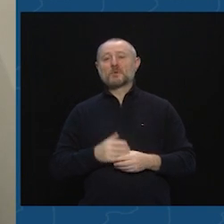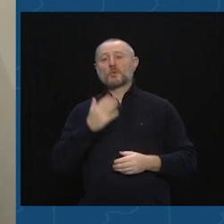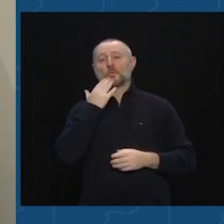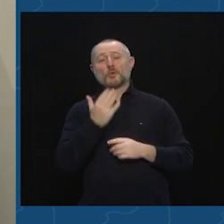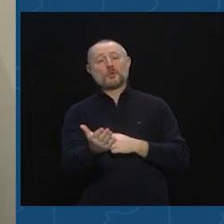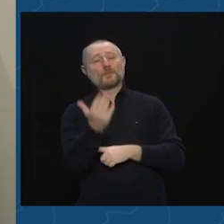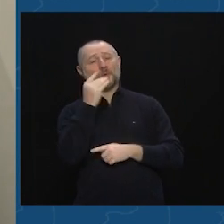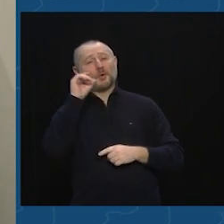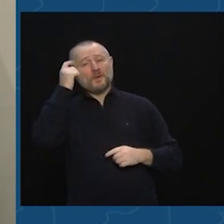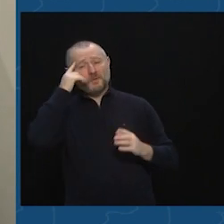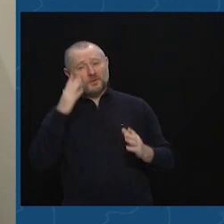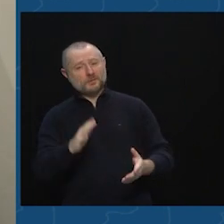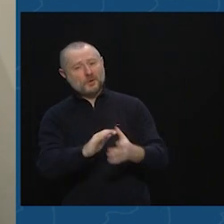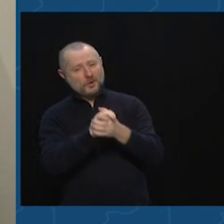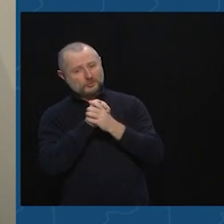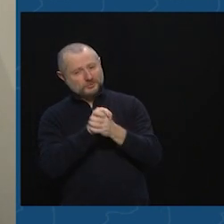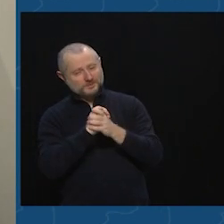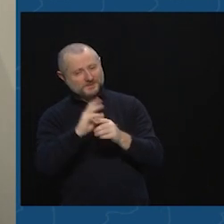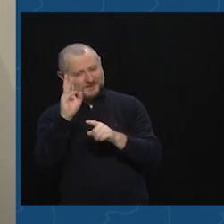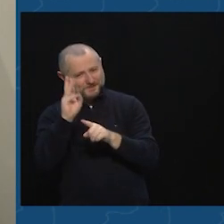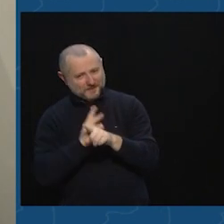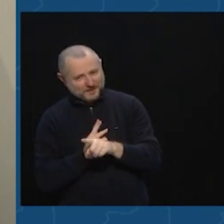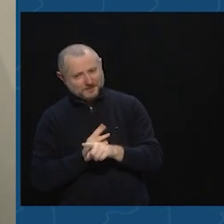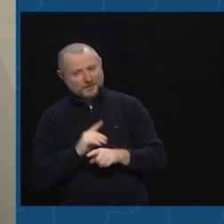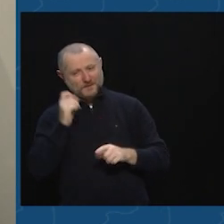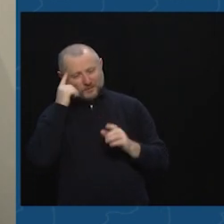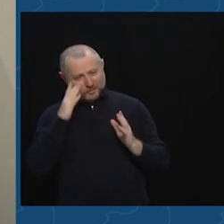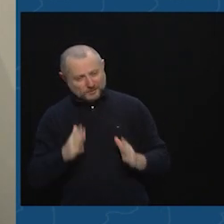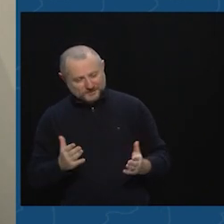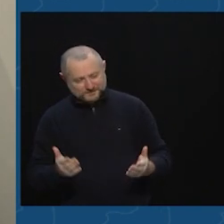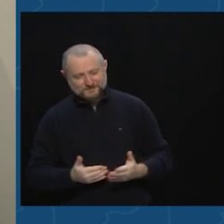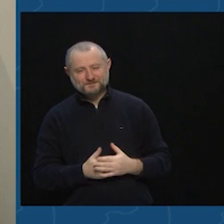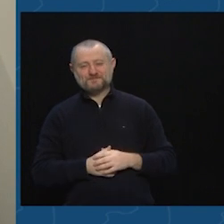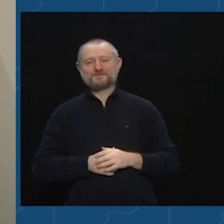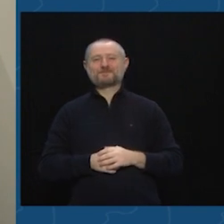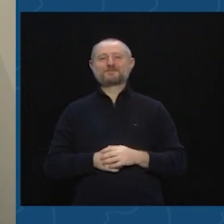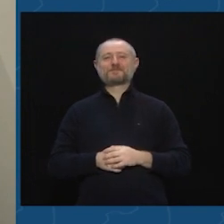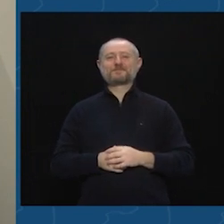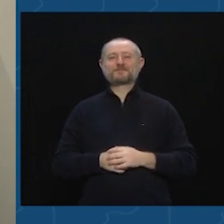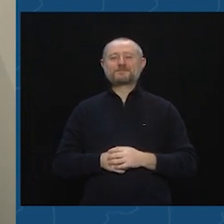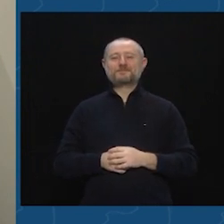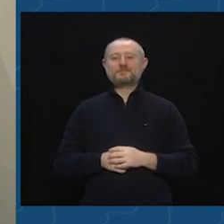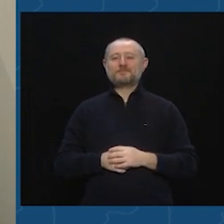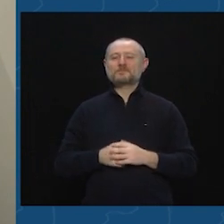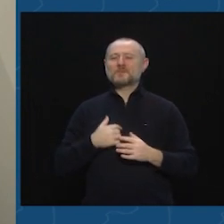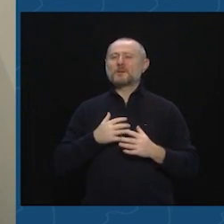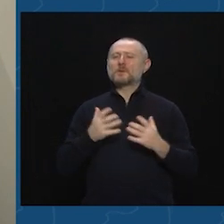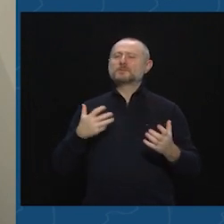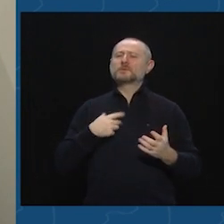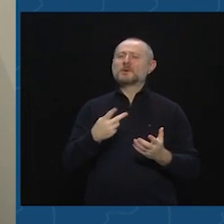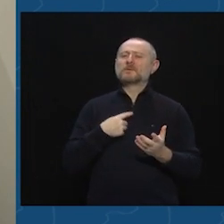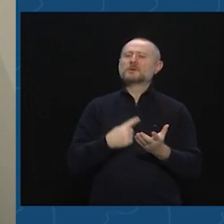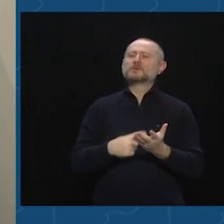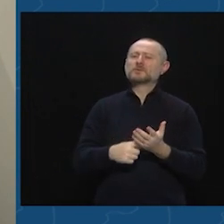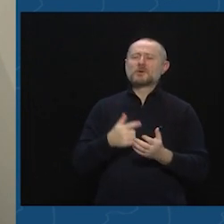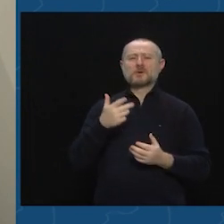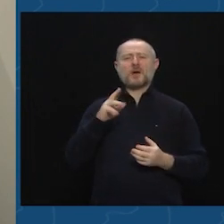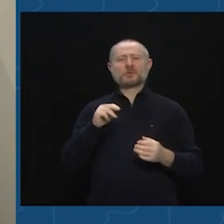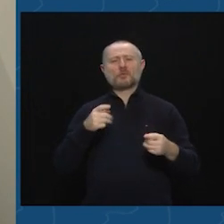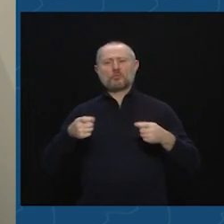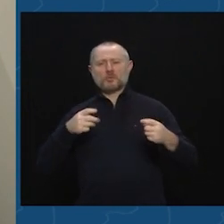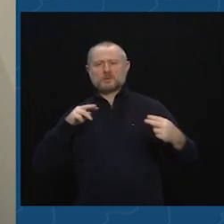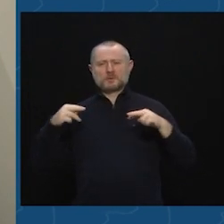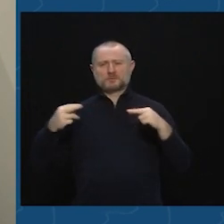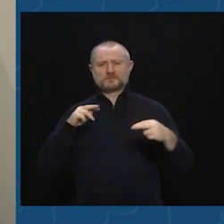office. Thank you. There's been a lot of talk about bail reform lately, with Mayor Adams calling for changes. Yesterday, DCGS